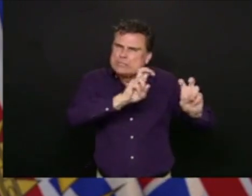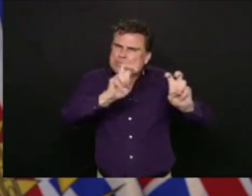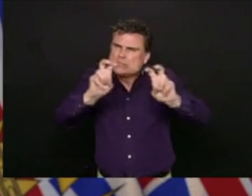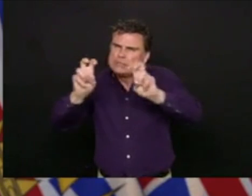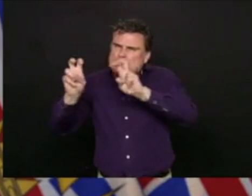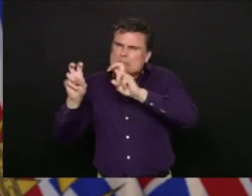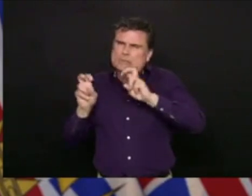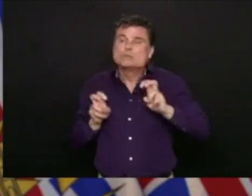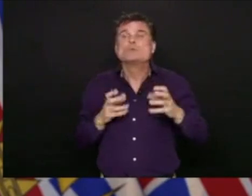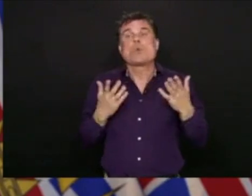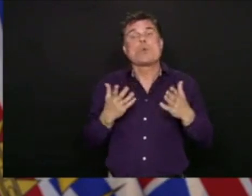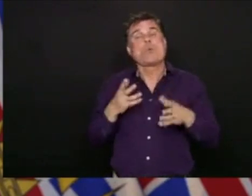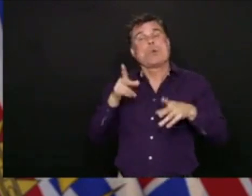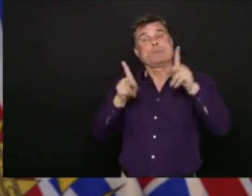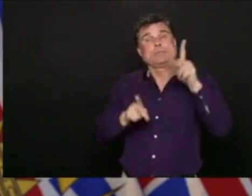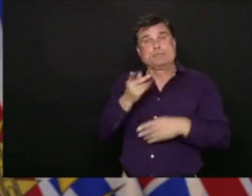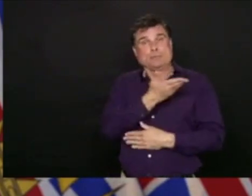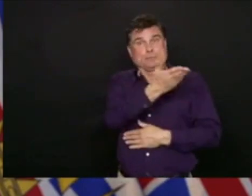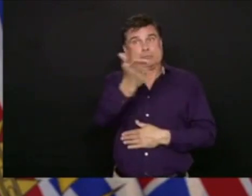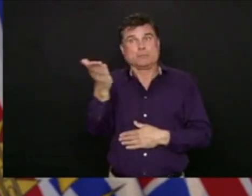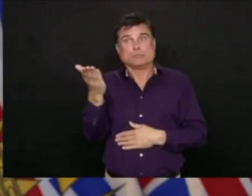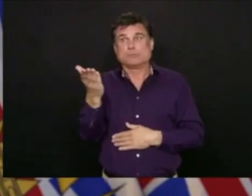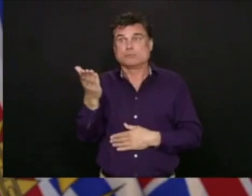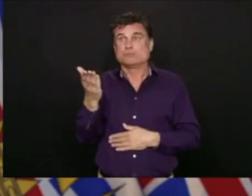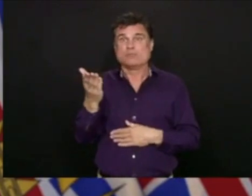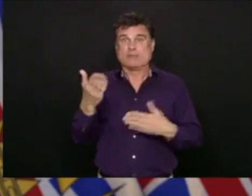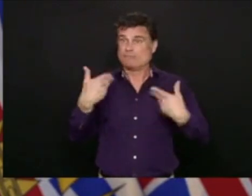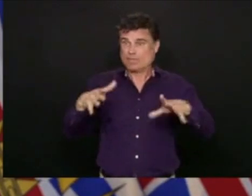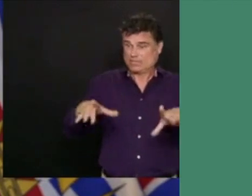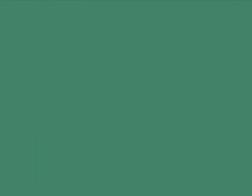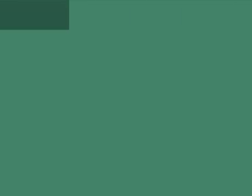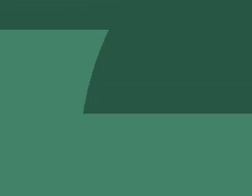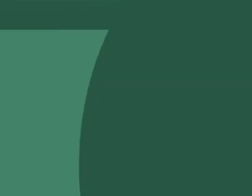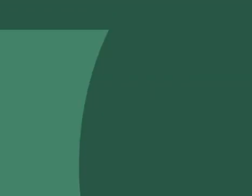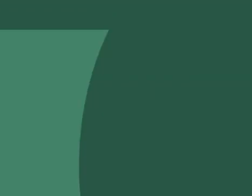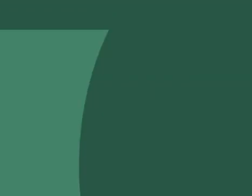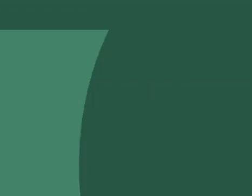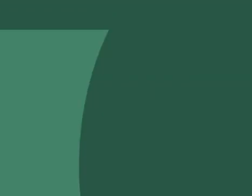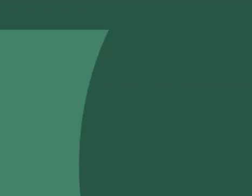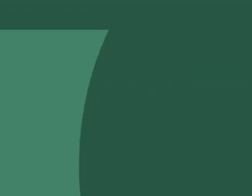immunity for at least a period of time. Whether that's weeks or months or years is yet to be determined.